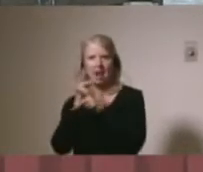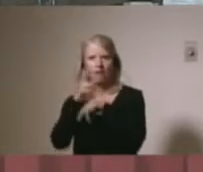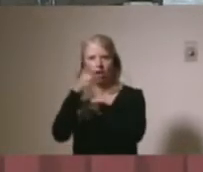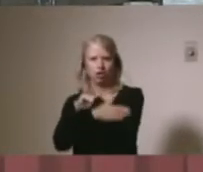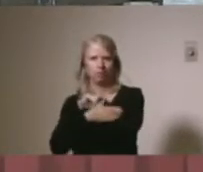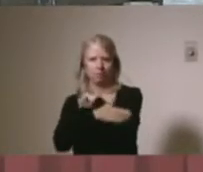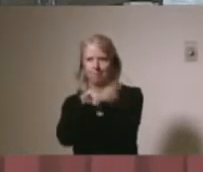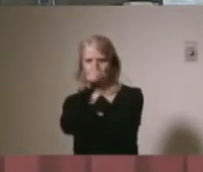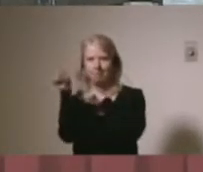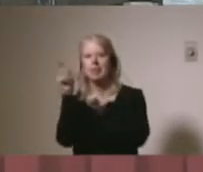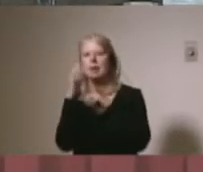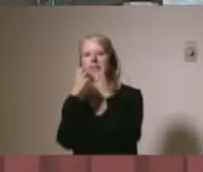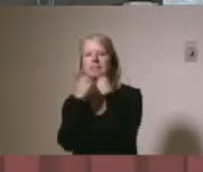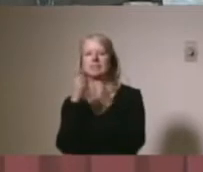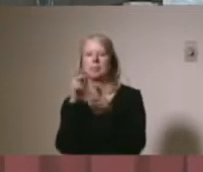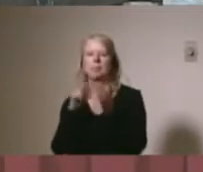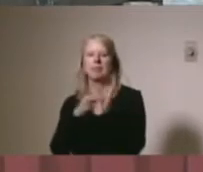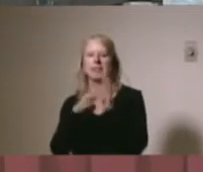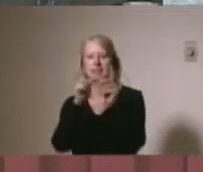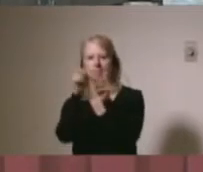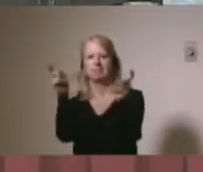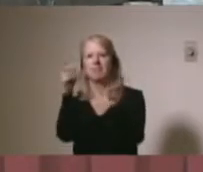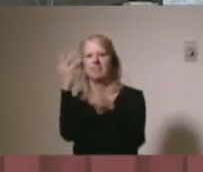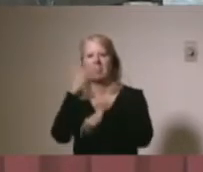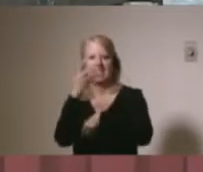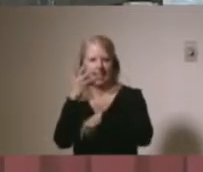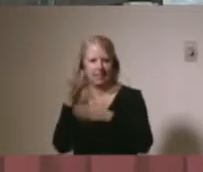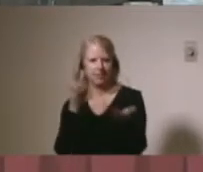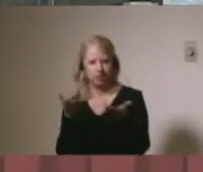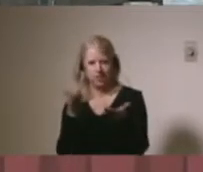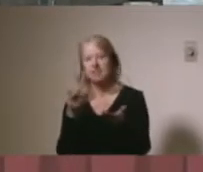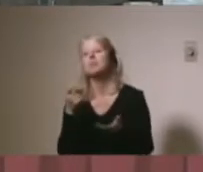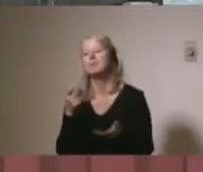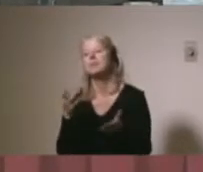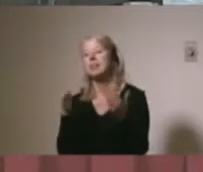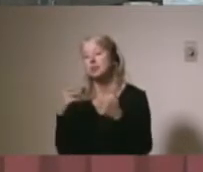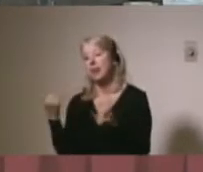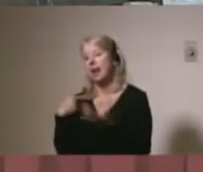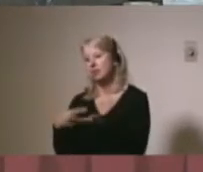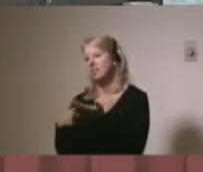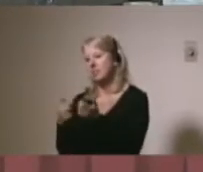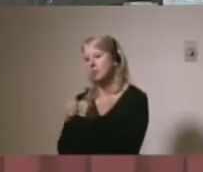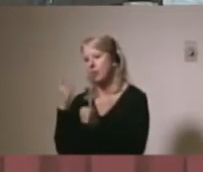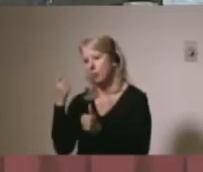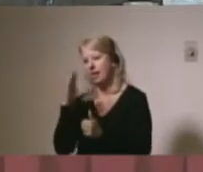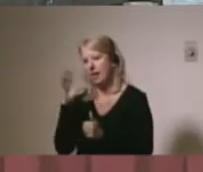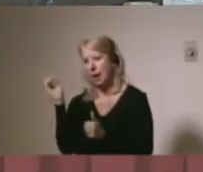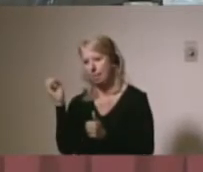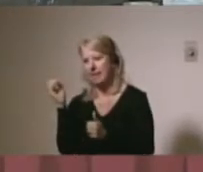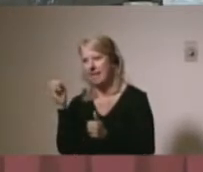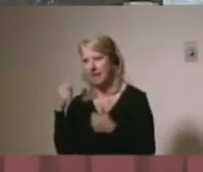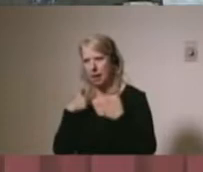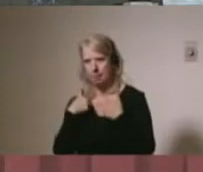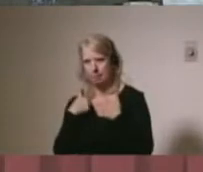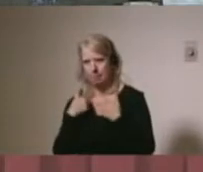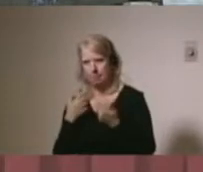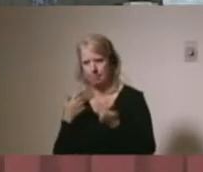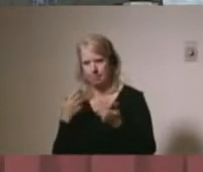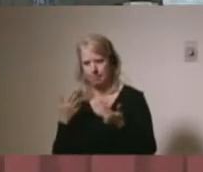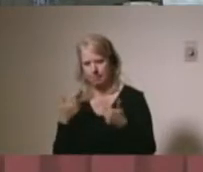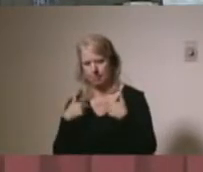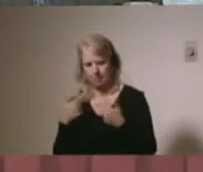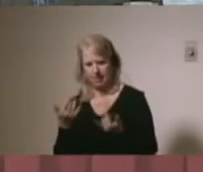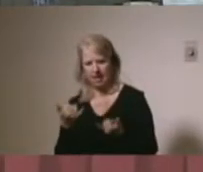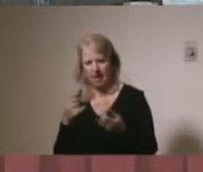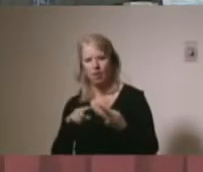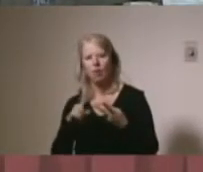about how they approach this. So look, we're talking with the company right now. Unfortunately, I'm here, and I think on the 1st